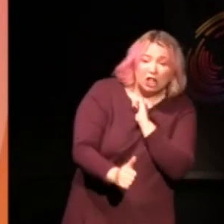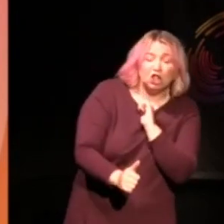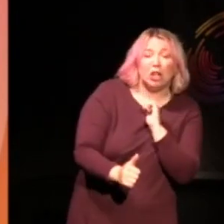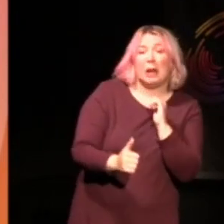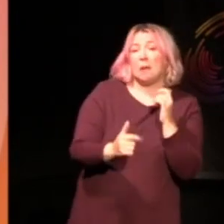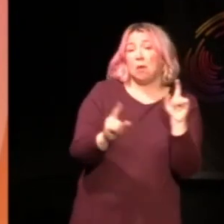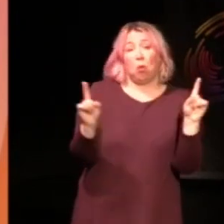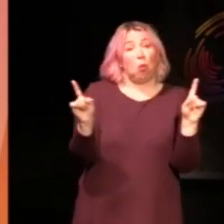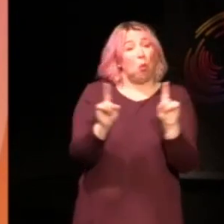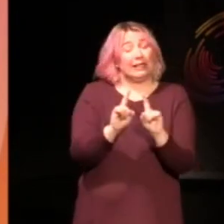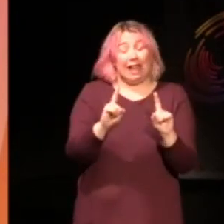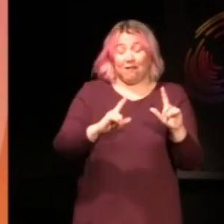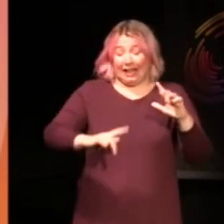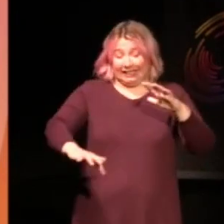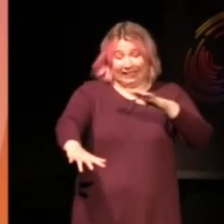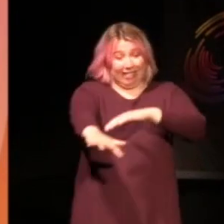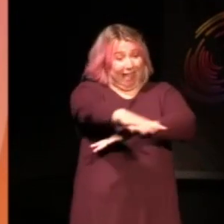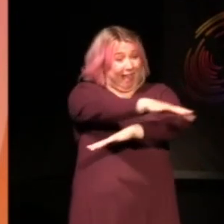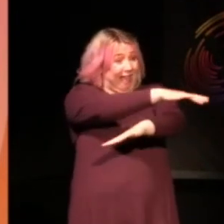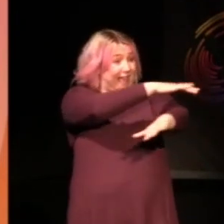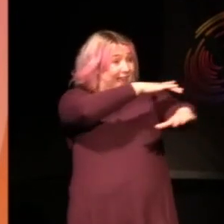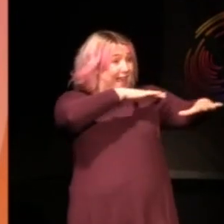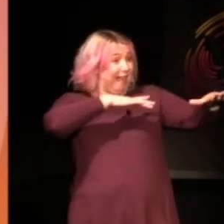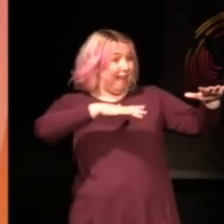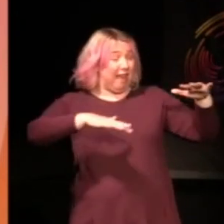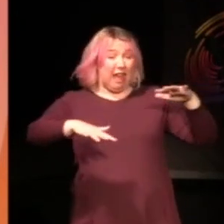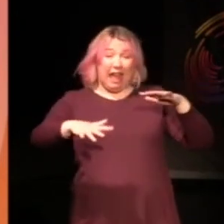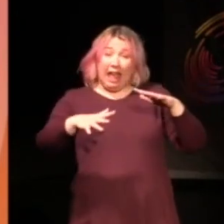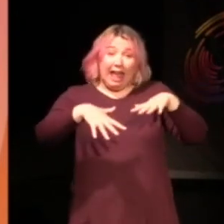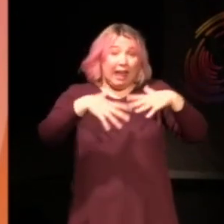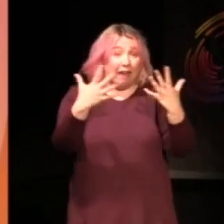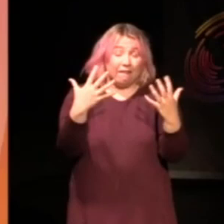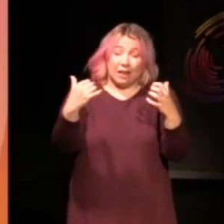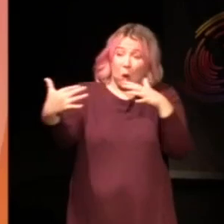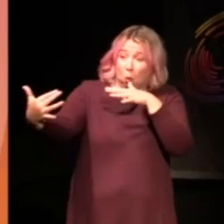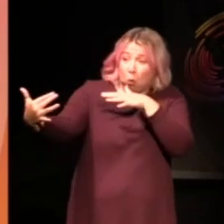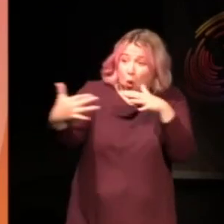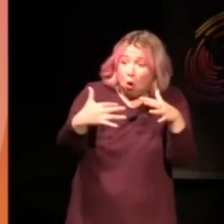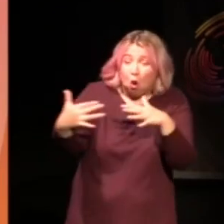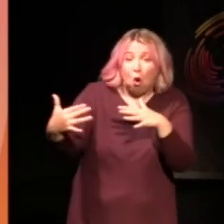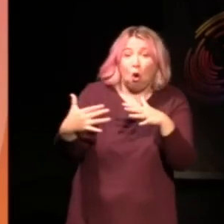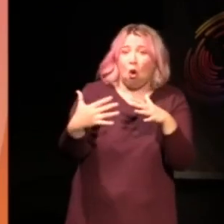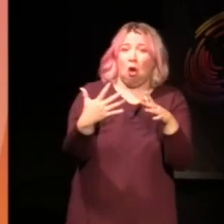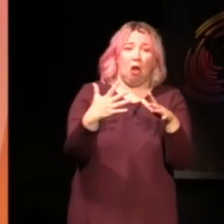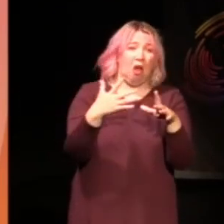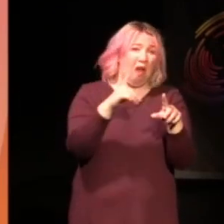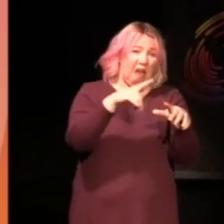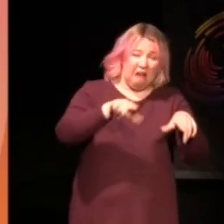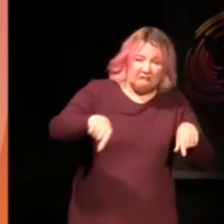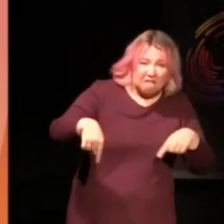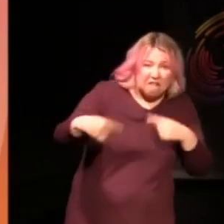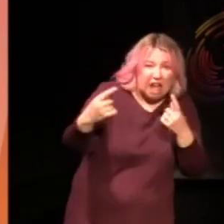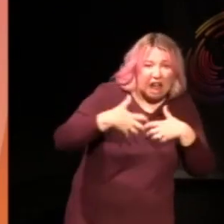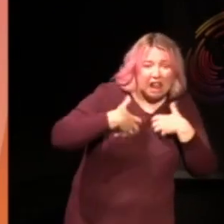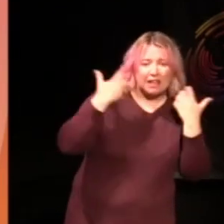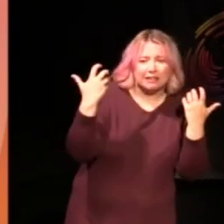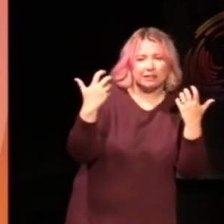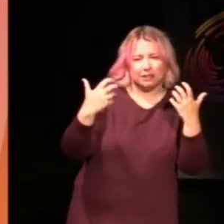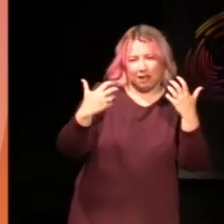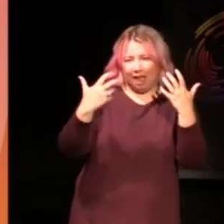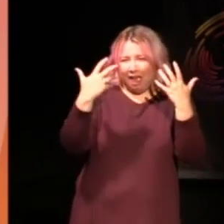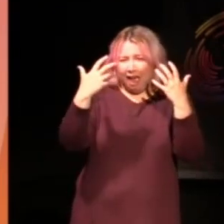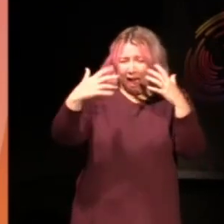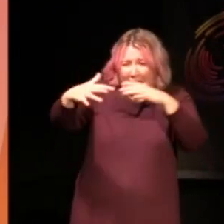that thing is, even in places of civil war, ethnic violence, that thing has survived. So let us not forget